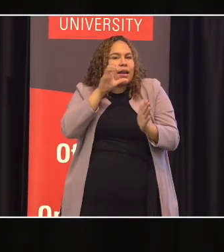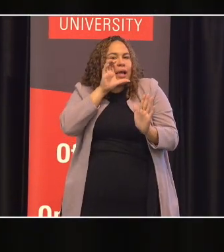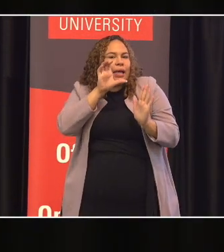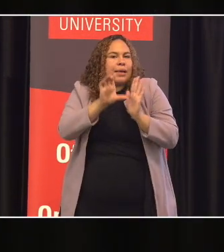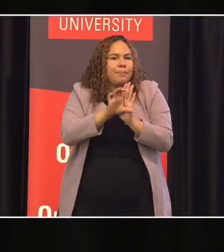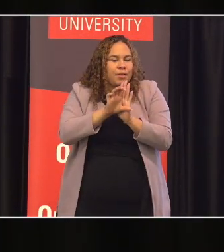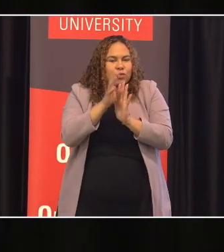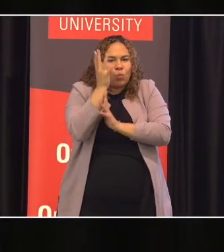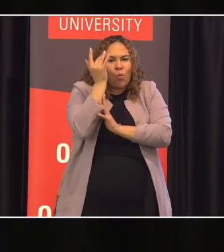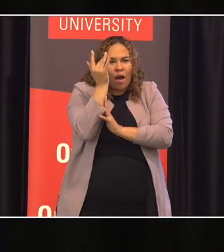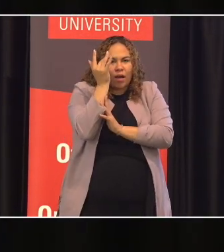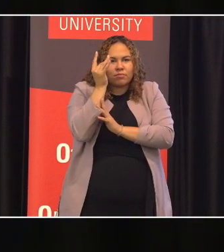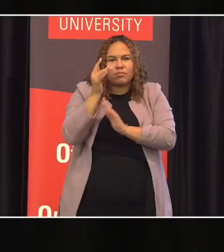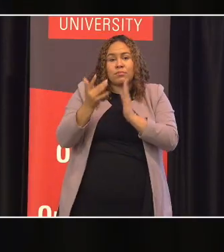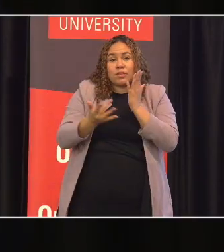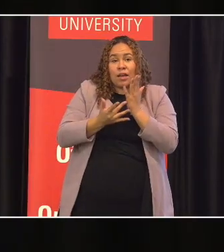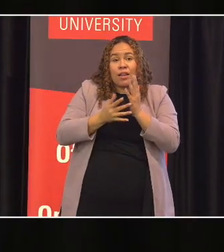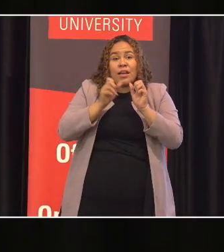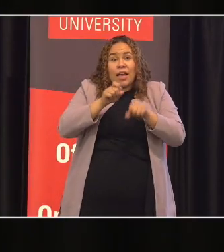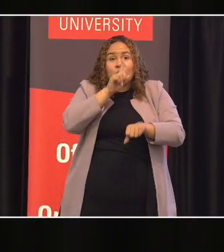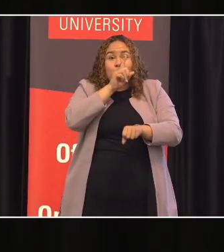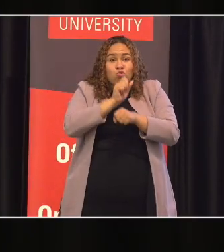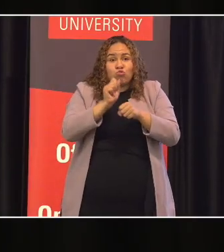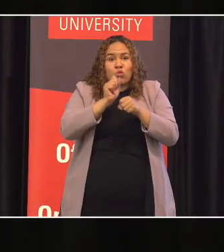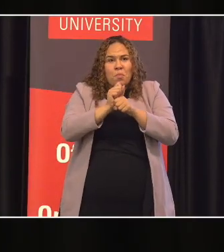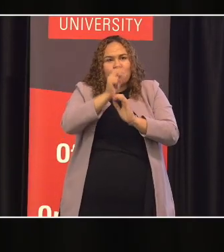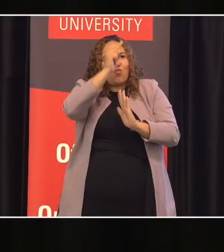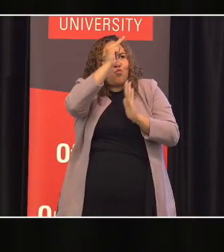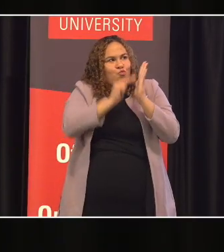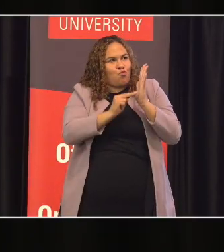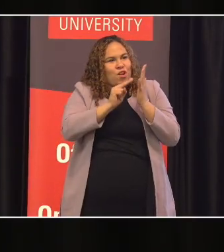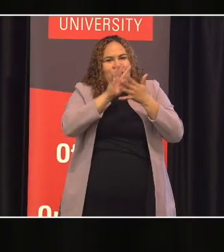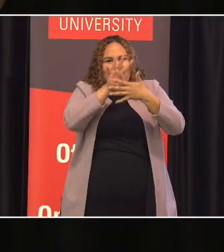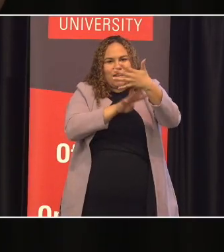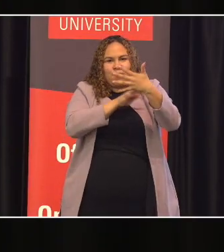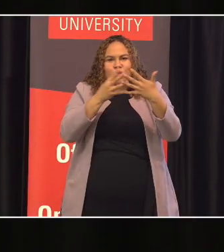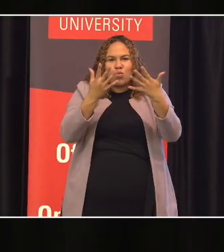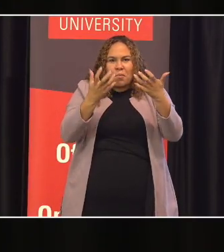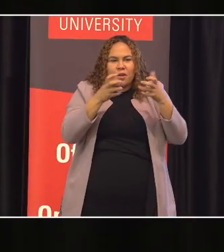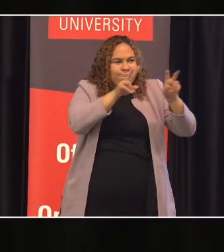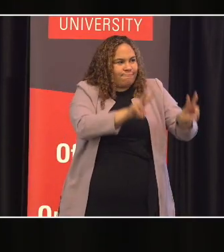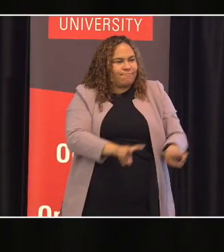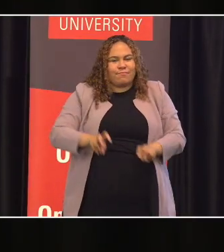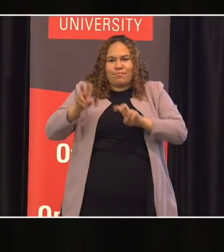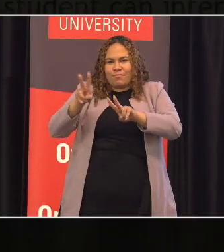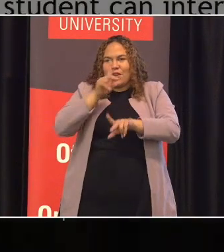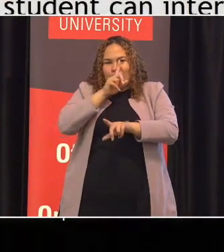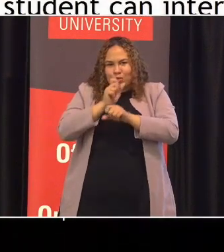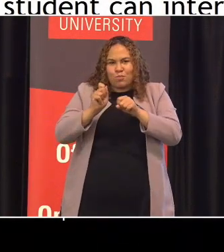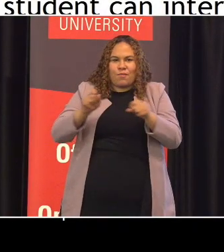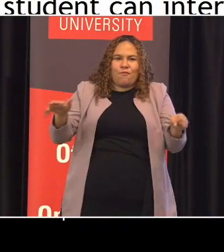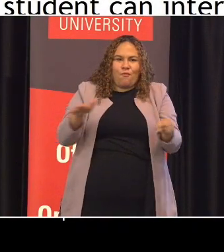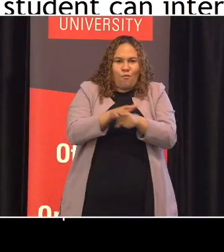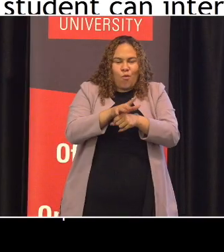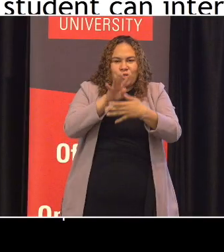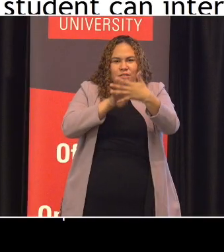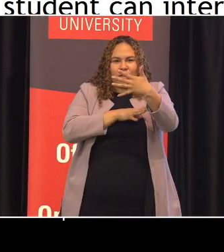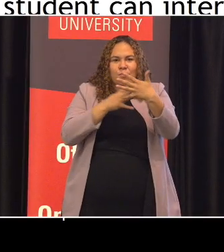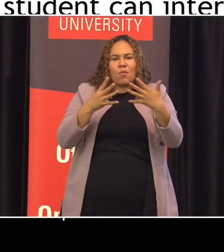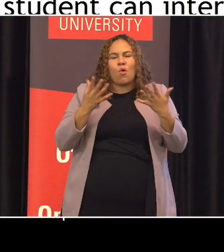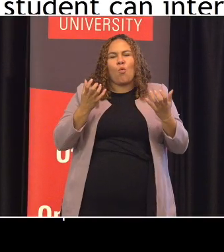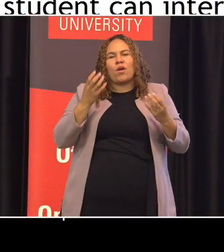because technology can actually get into a table. So we want to put the real thing in there. And we want to consider both